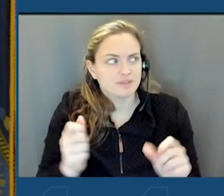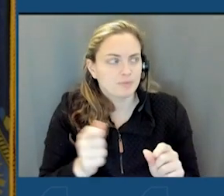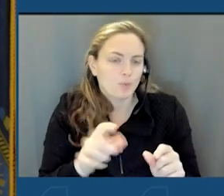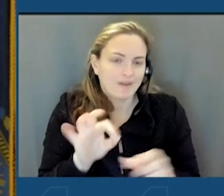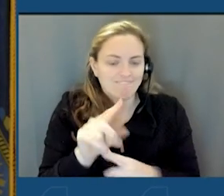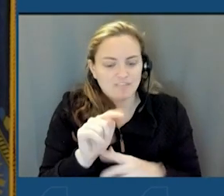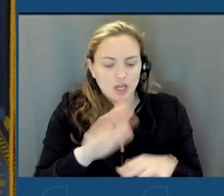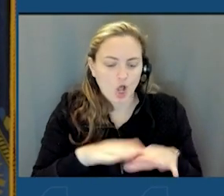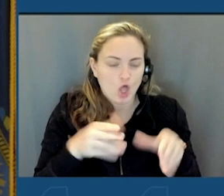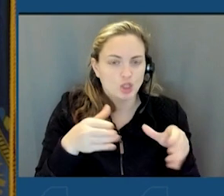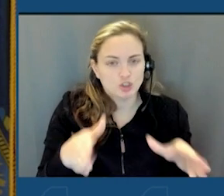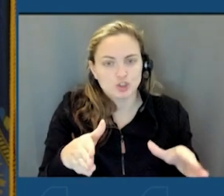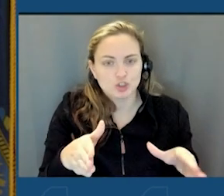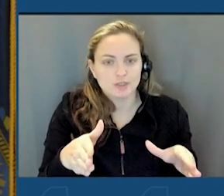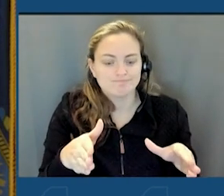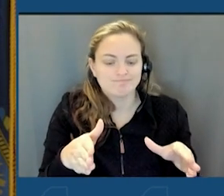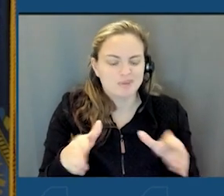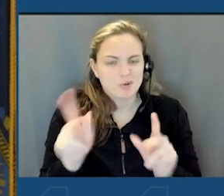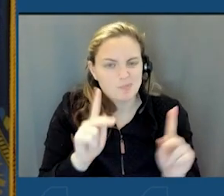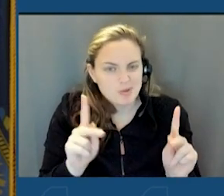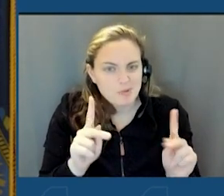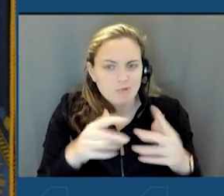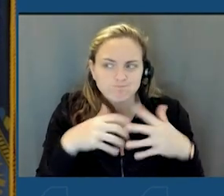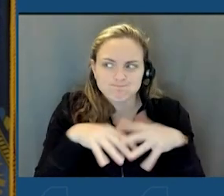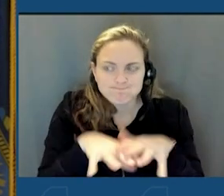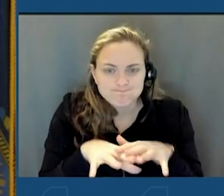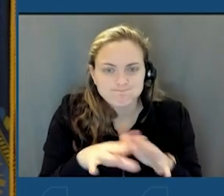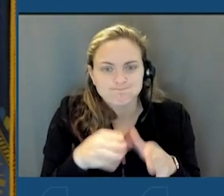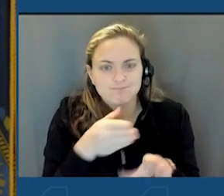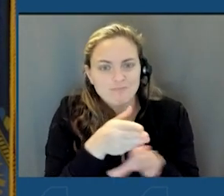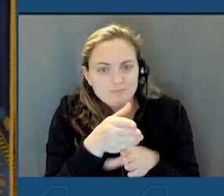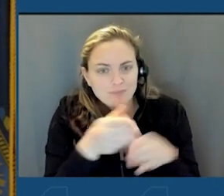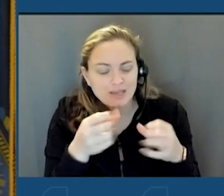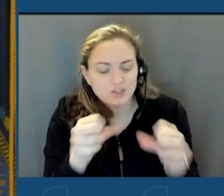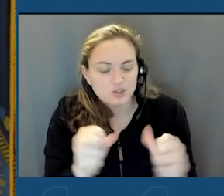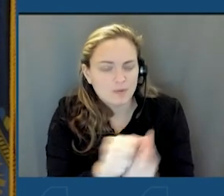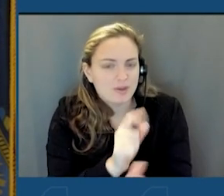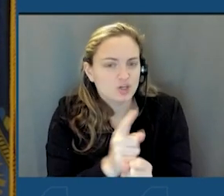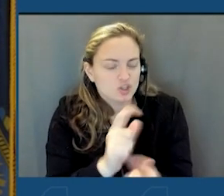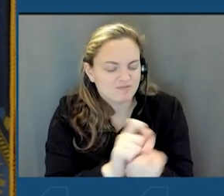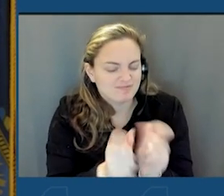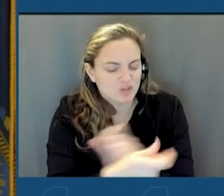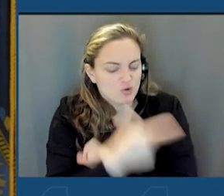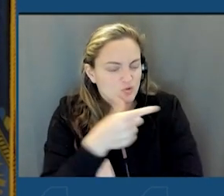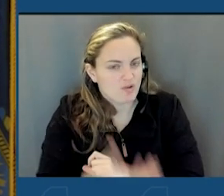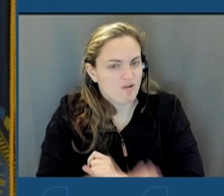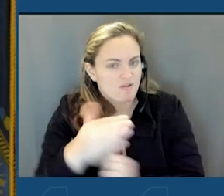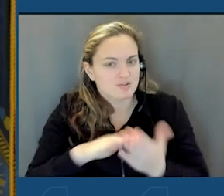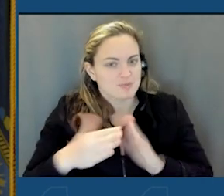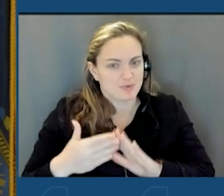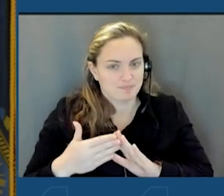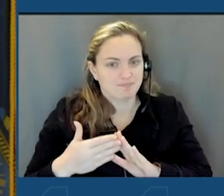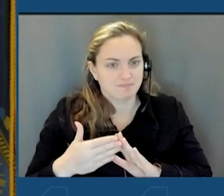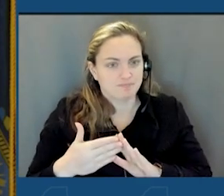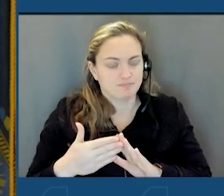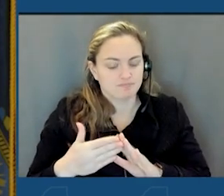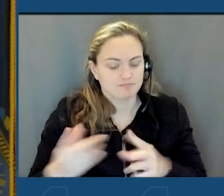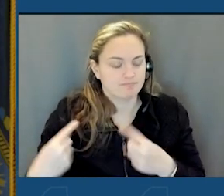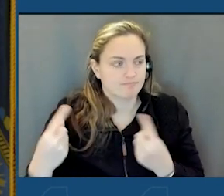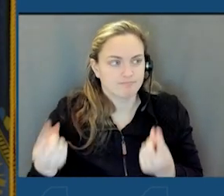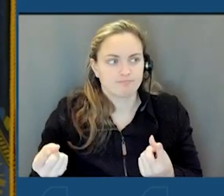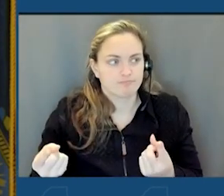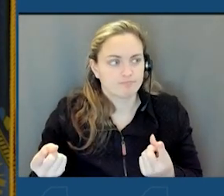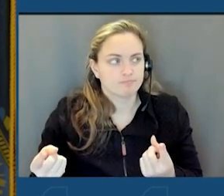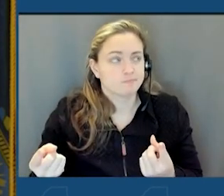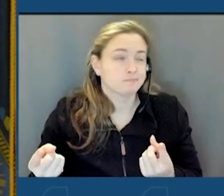putting people onto Main Street and redefining who we are as a community. We had been, up